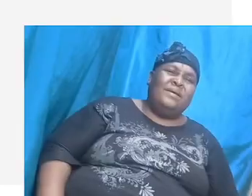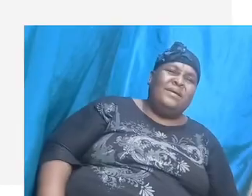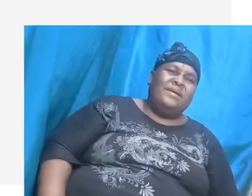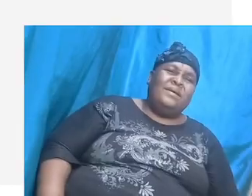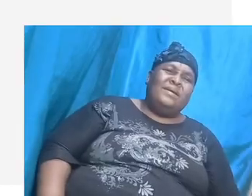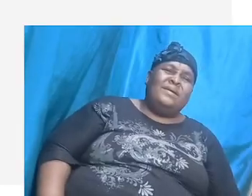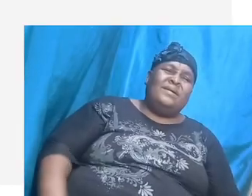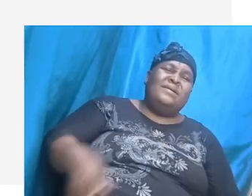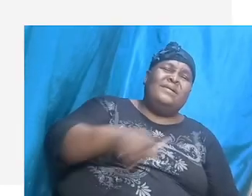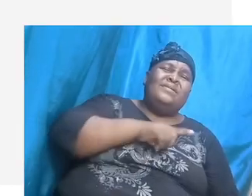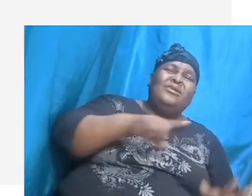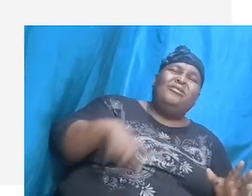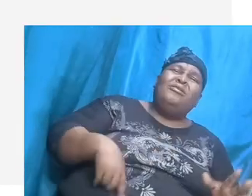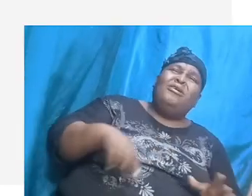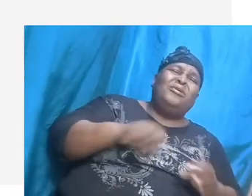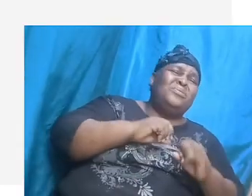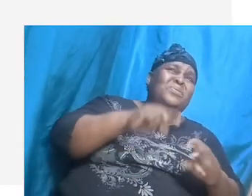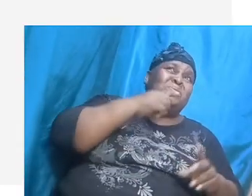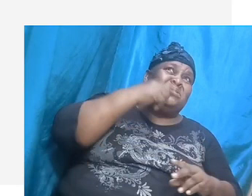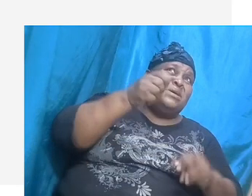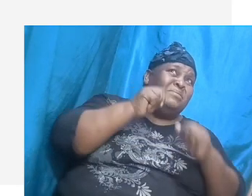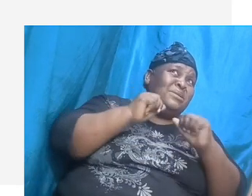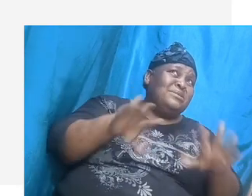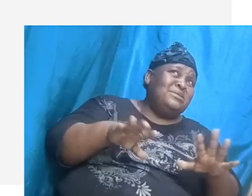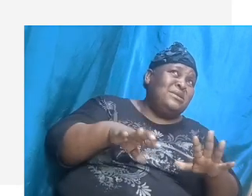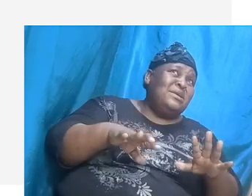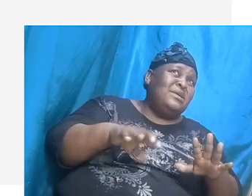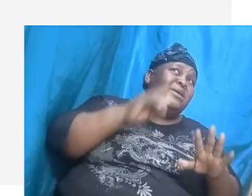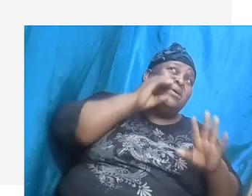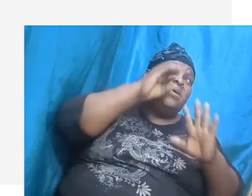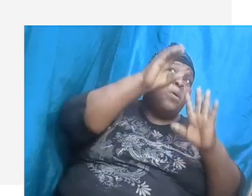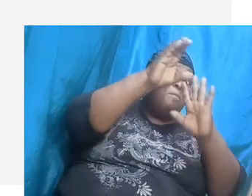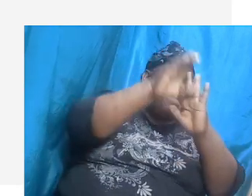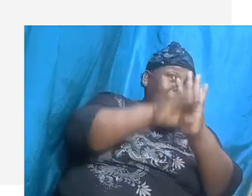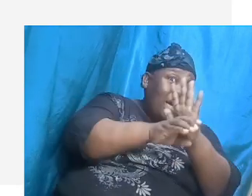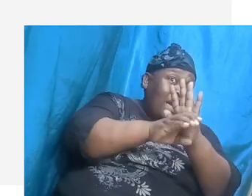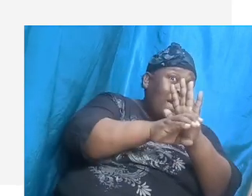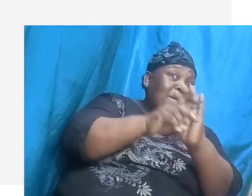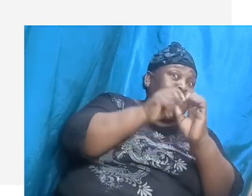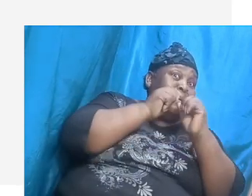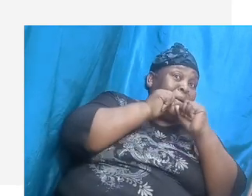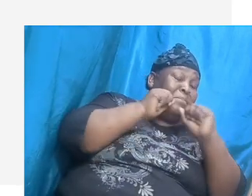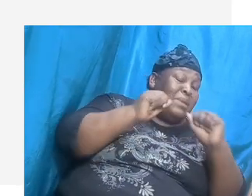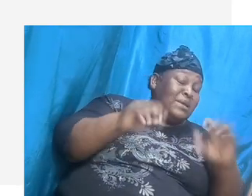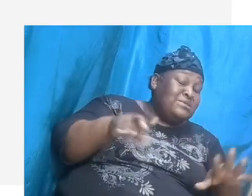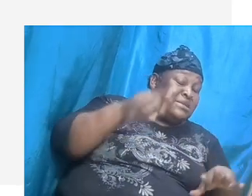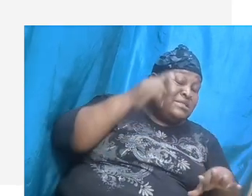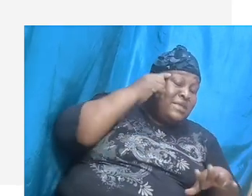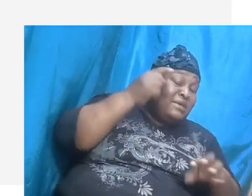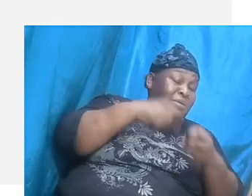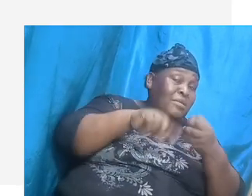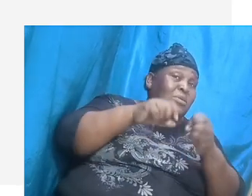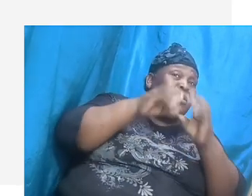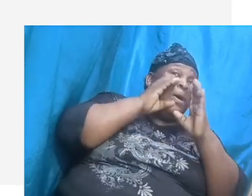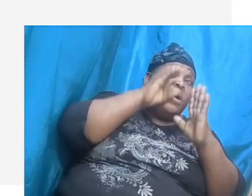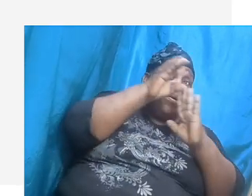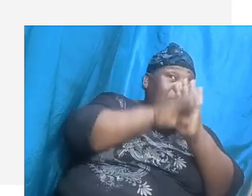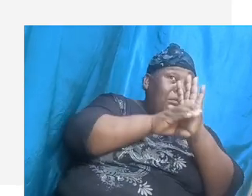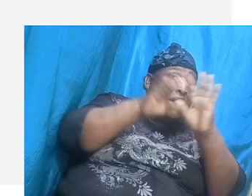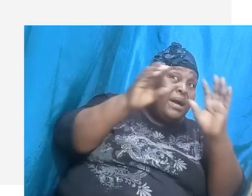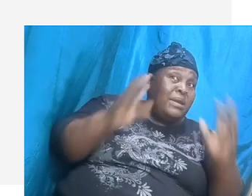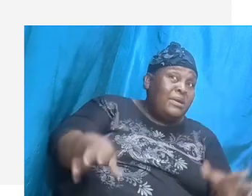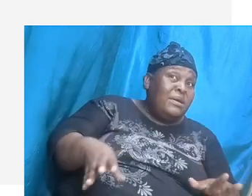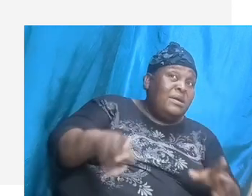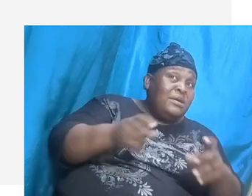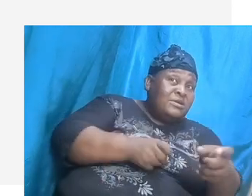he command the blessing. Think about a commander who is in charge of something. When he gives a